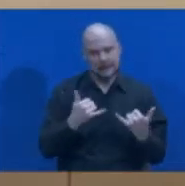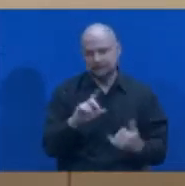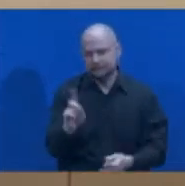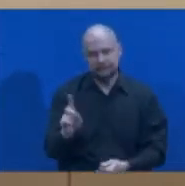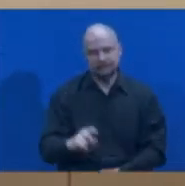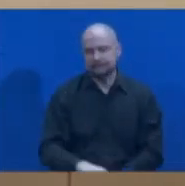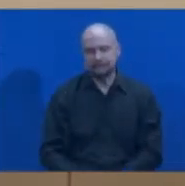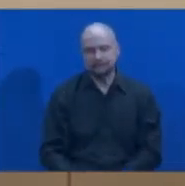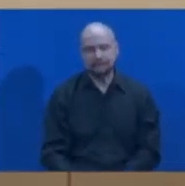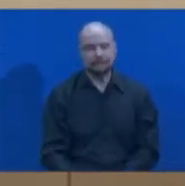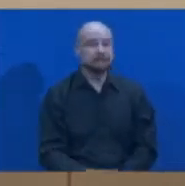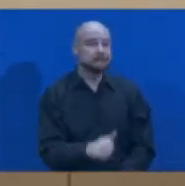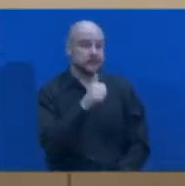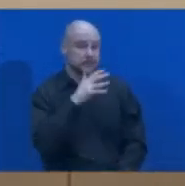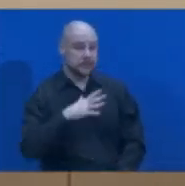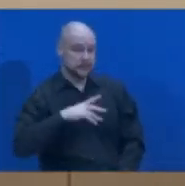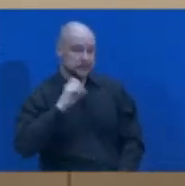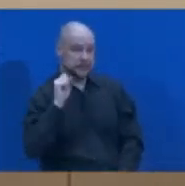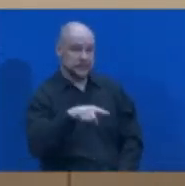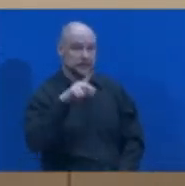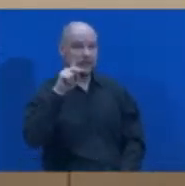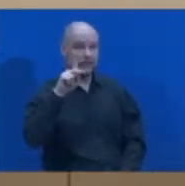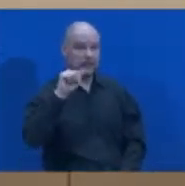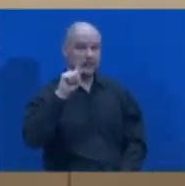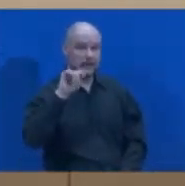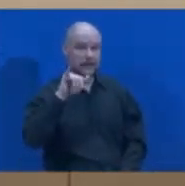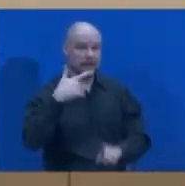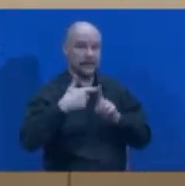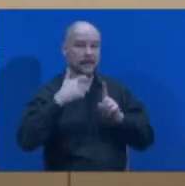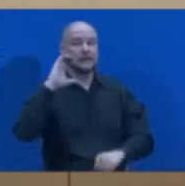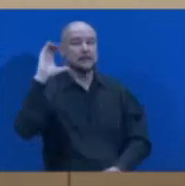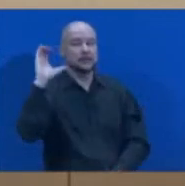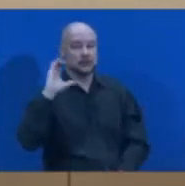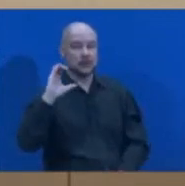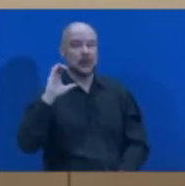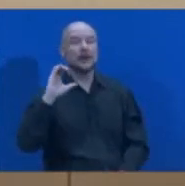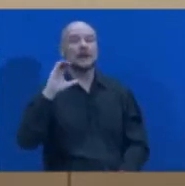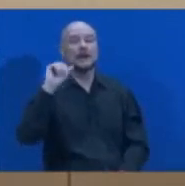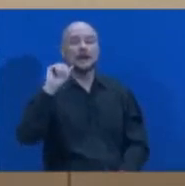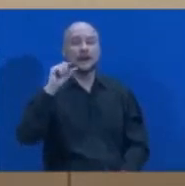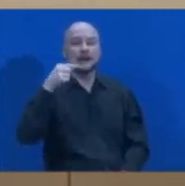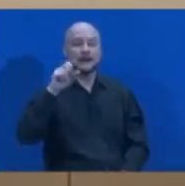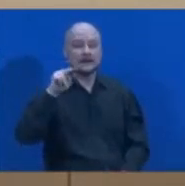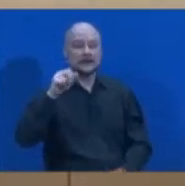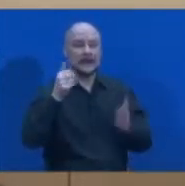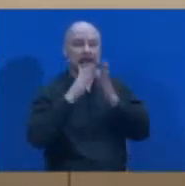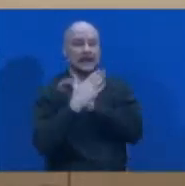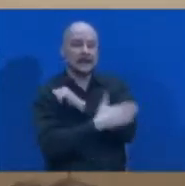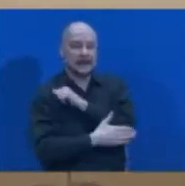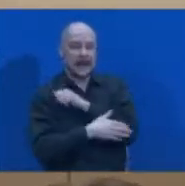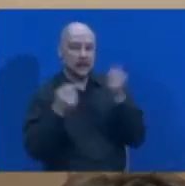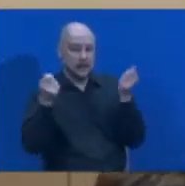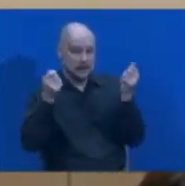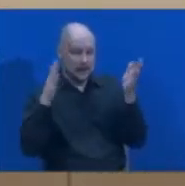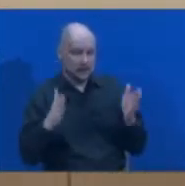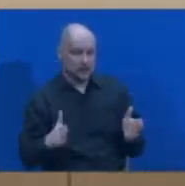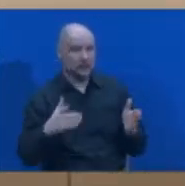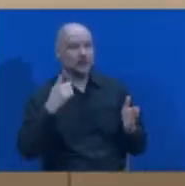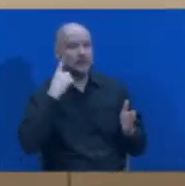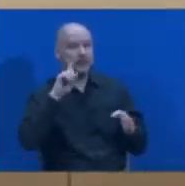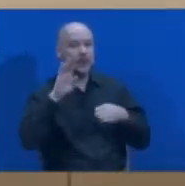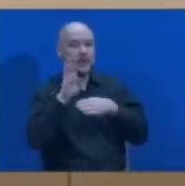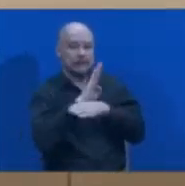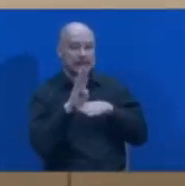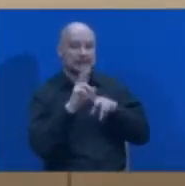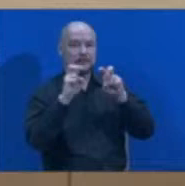Hey, this is Katie Peralta with the Charlotte Agenda. I had a quick question for Dena about the business